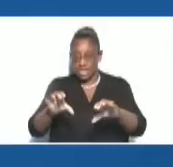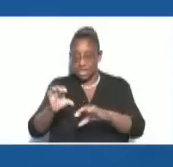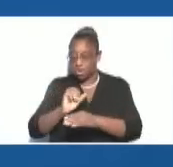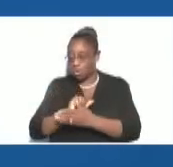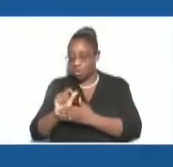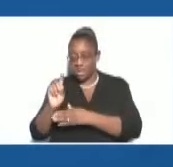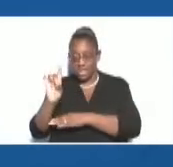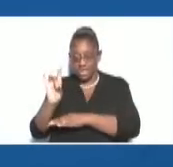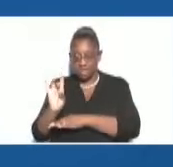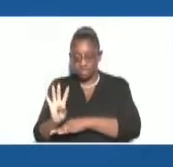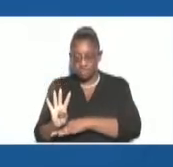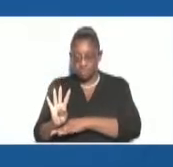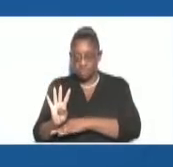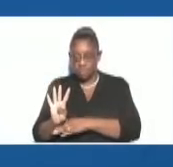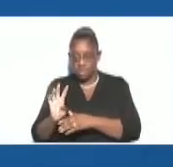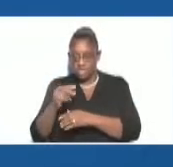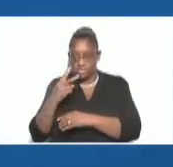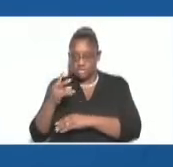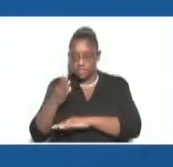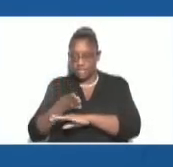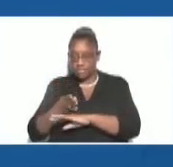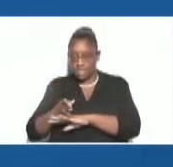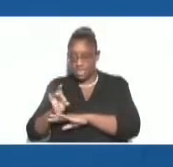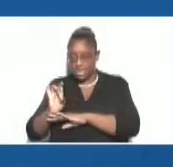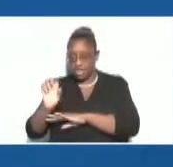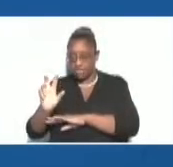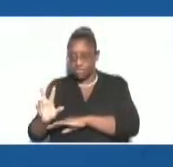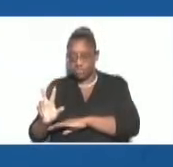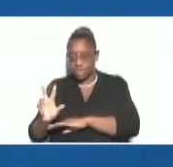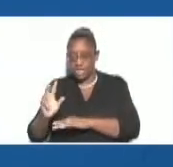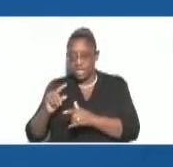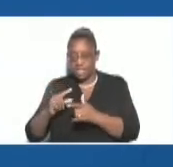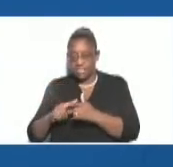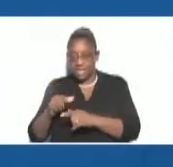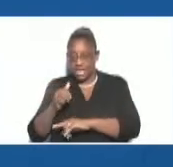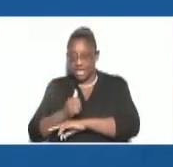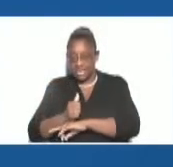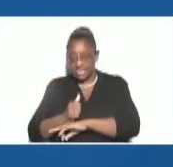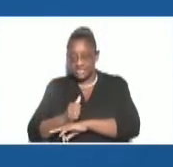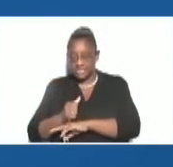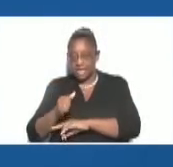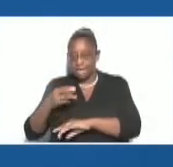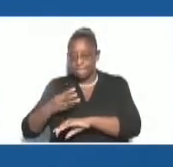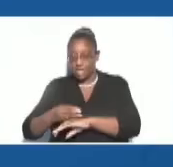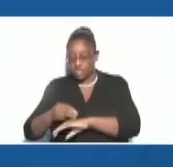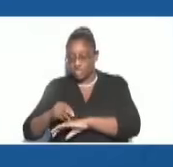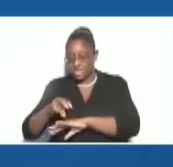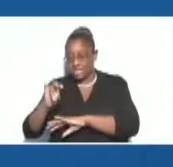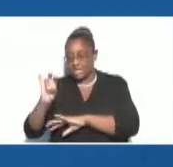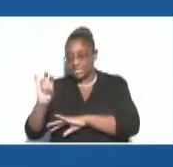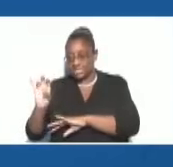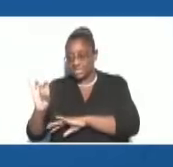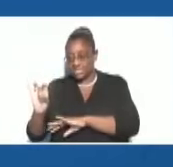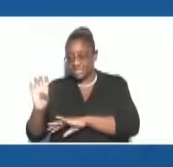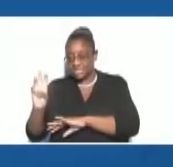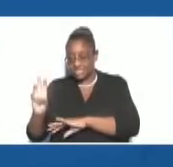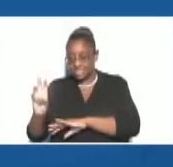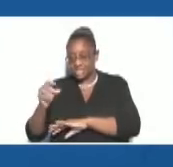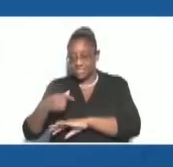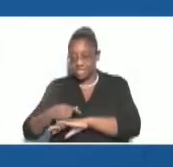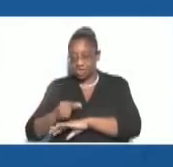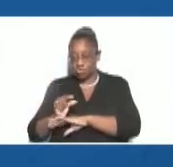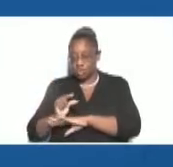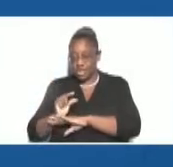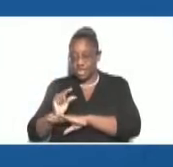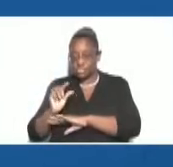at 83 degrees. Also in Betsy Bay, Maguana, and Acklands, Matchitani, Nago, 86. And the Turks and Caicos Islands